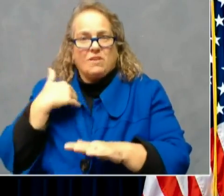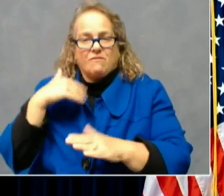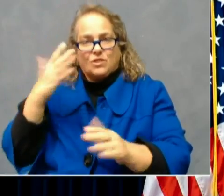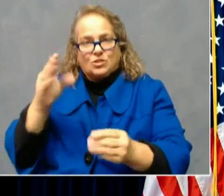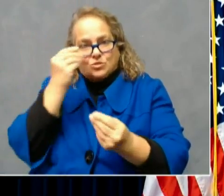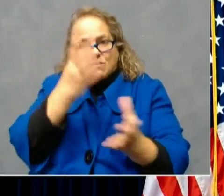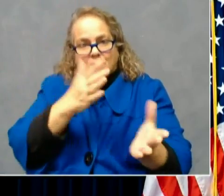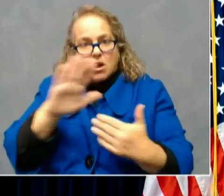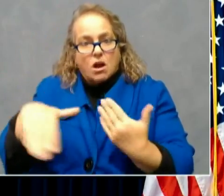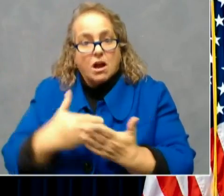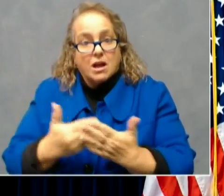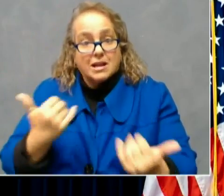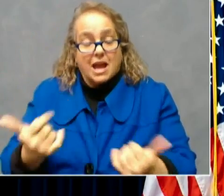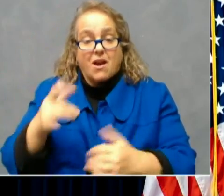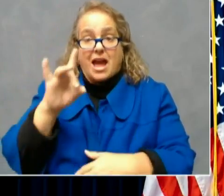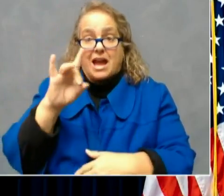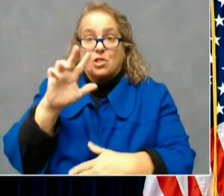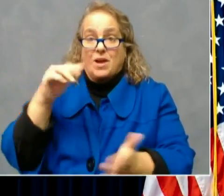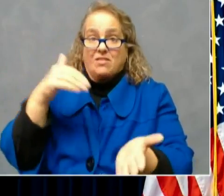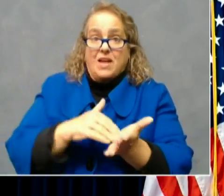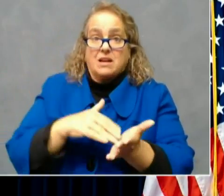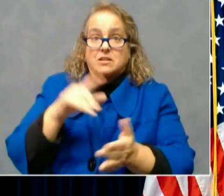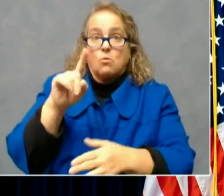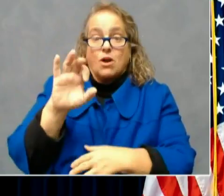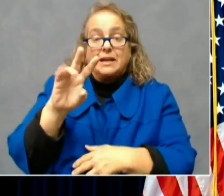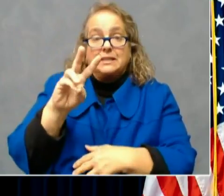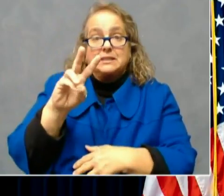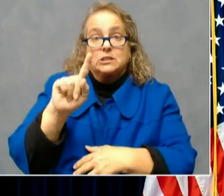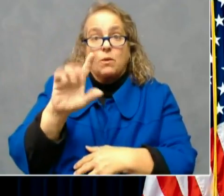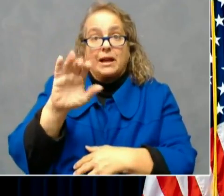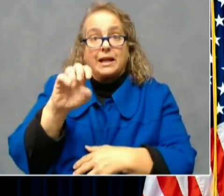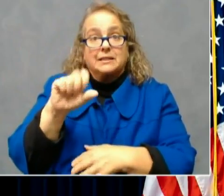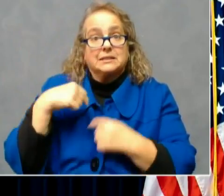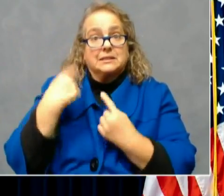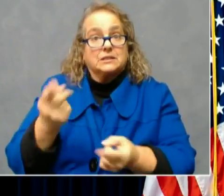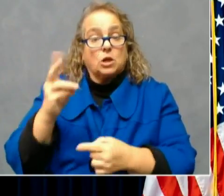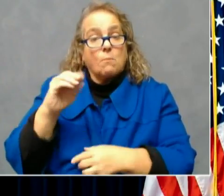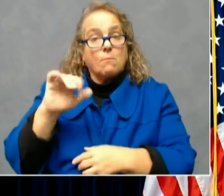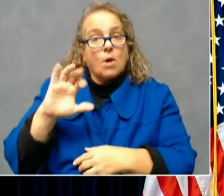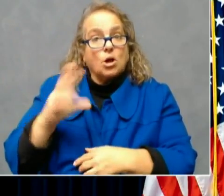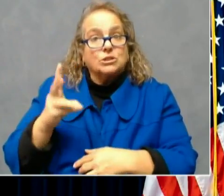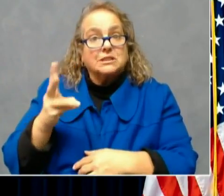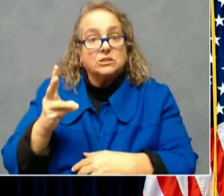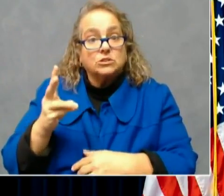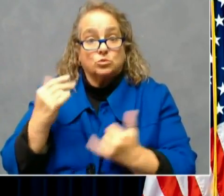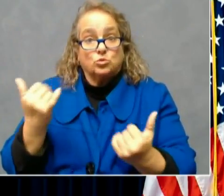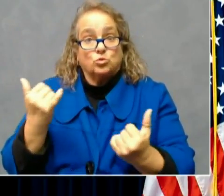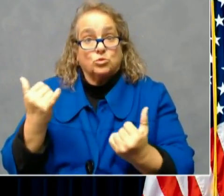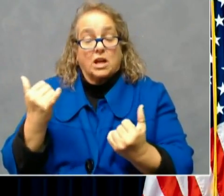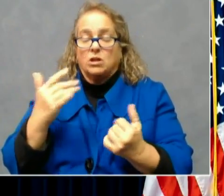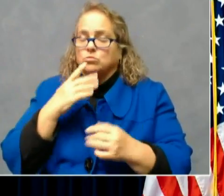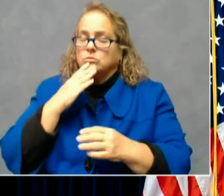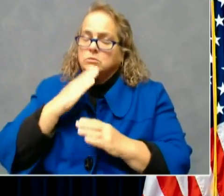183,168 cases since March the 6th. So today is a record number of cases,